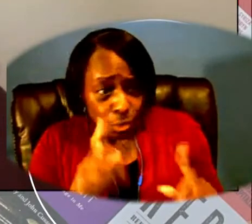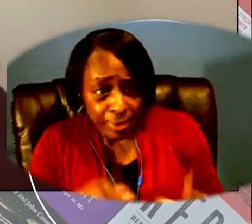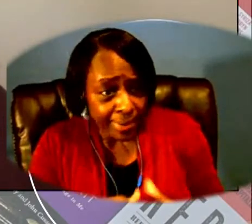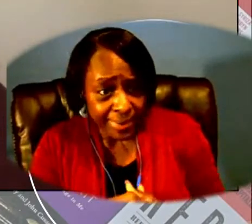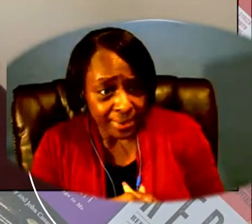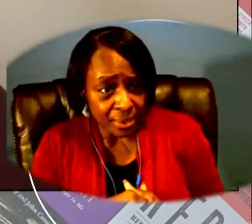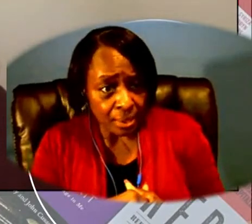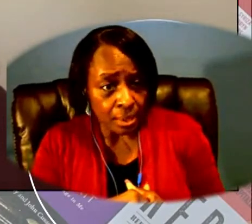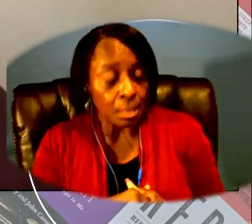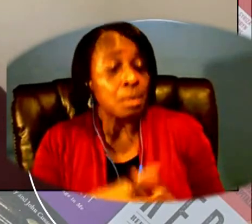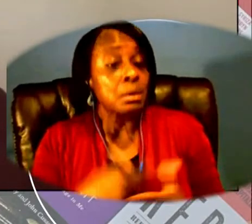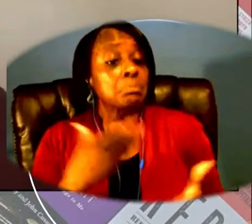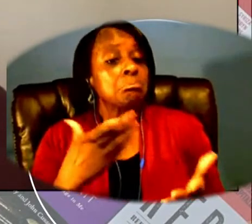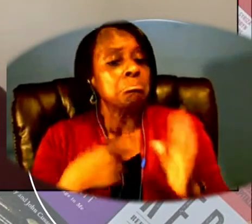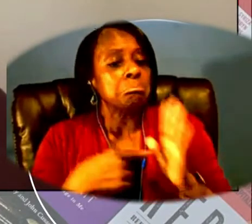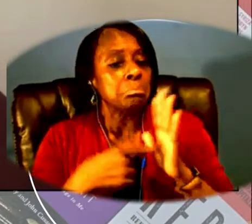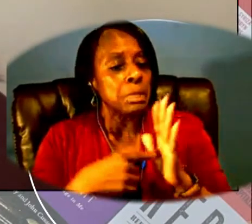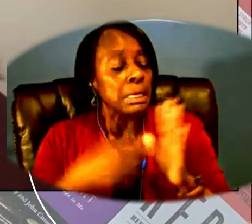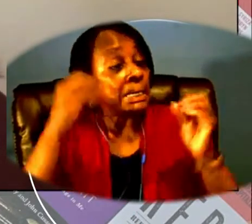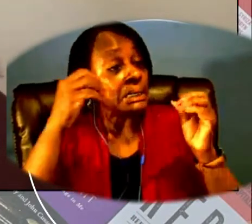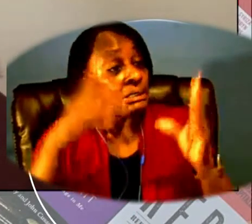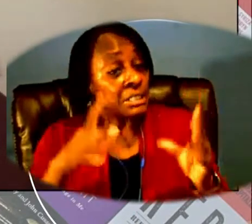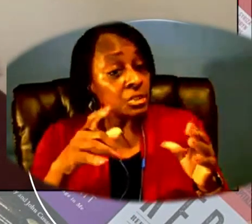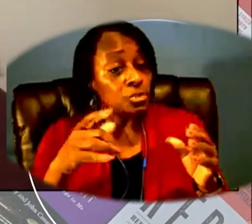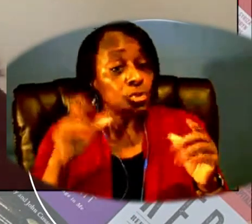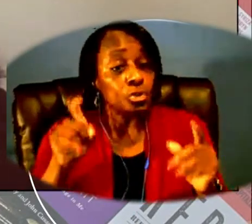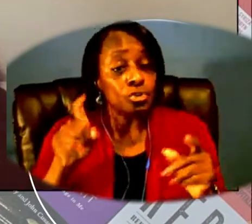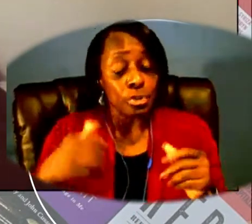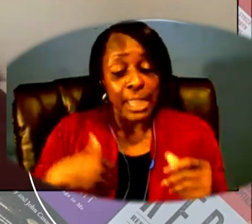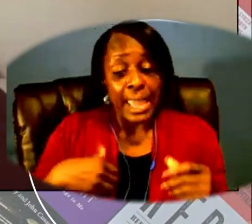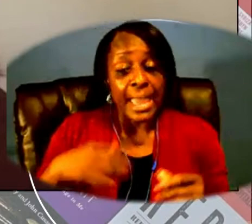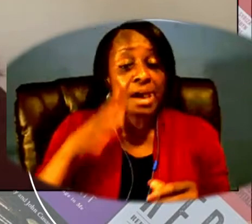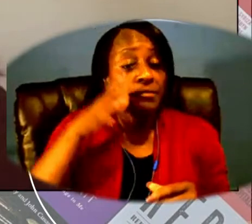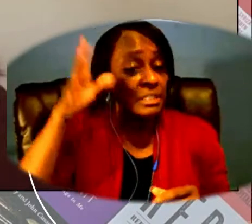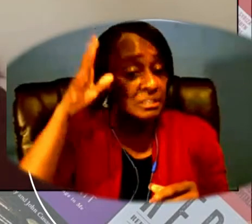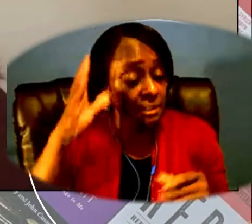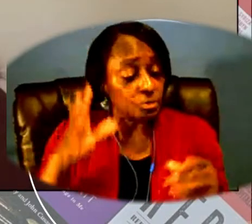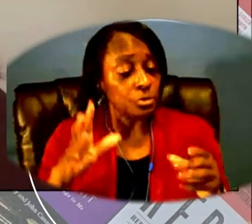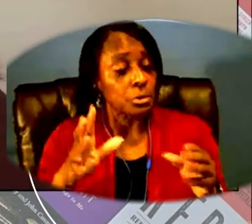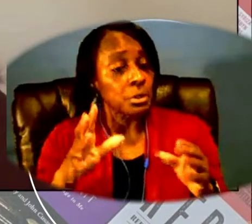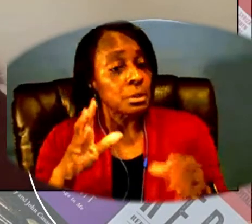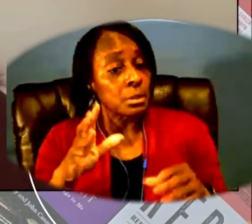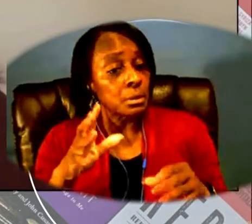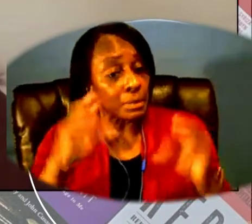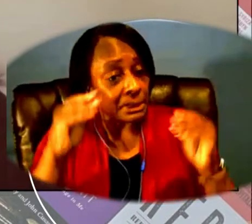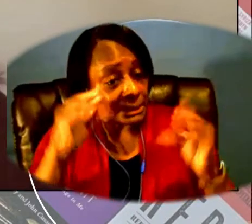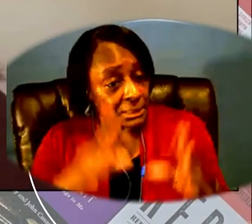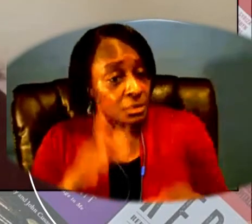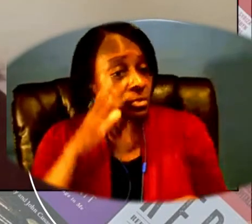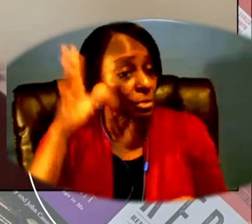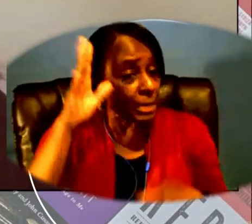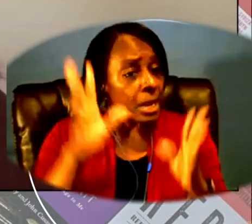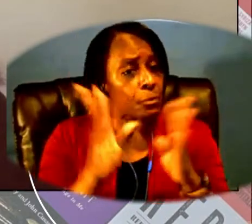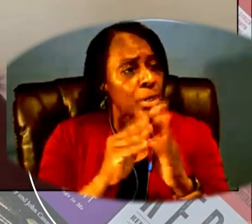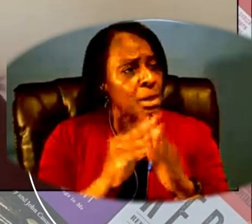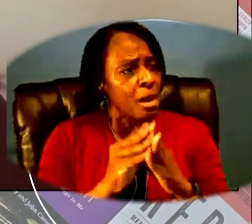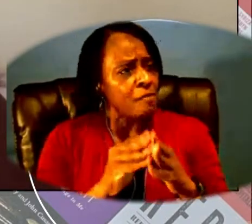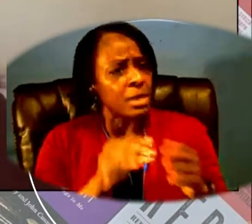A teacher is supposed to call a teacher-parent conference. Why is the police able to do whatever they want